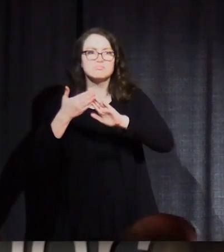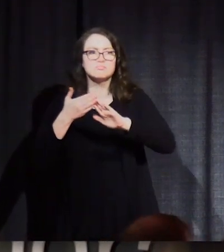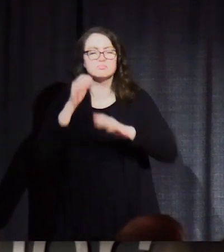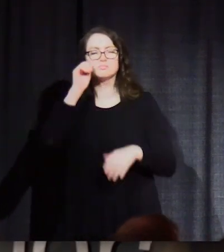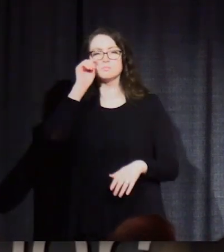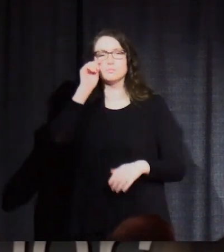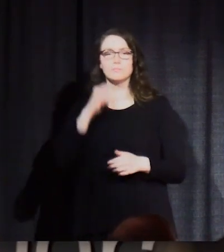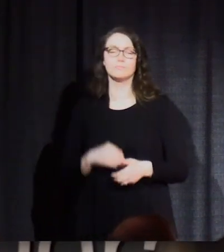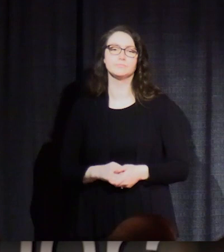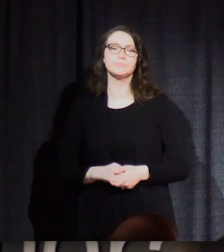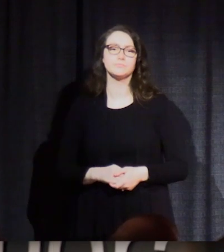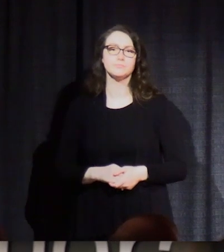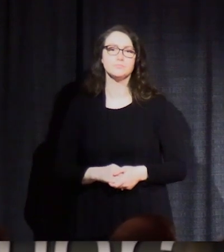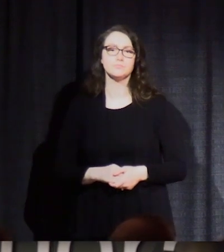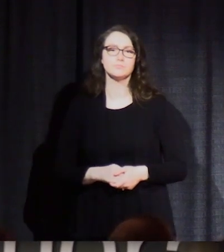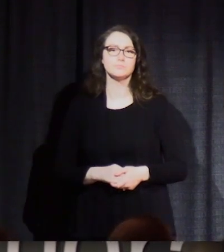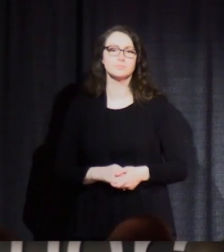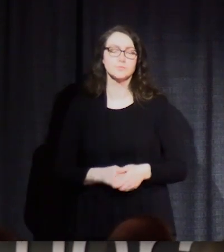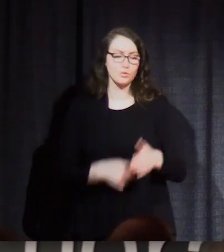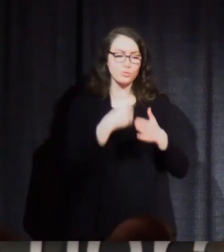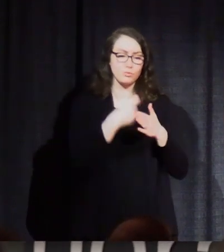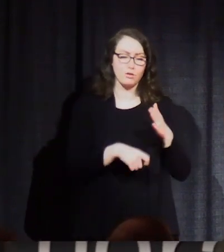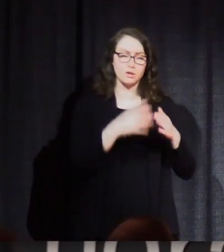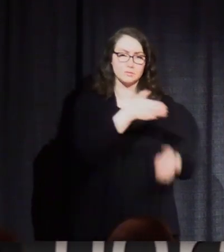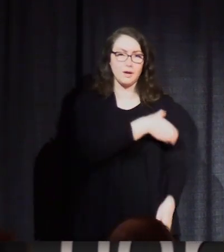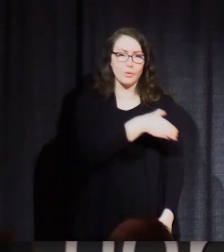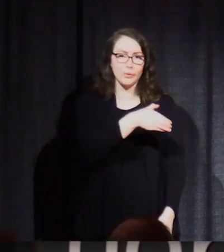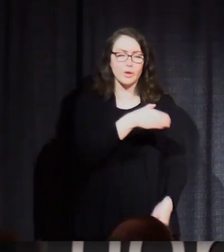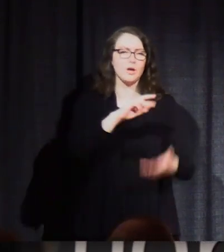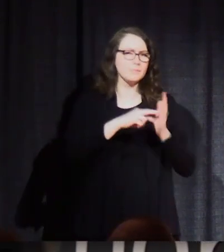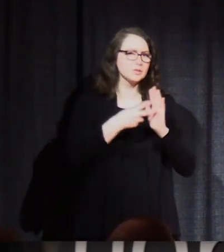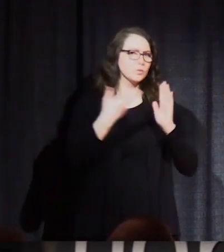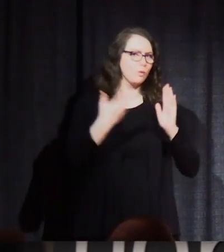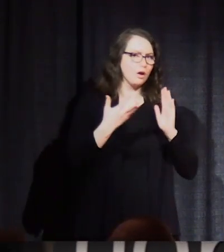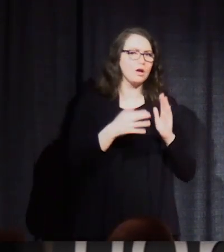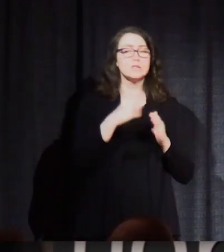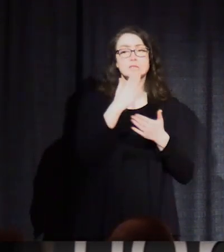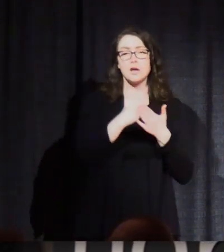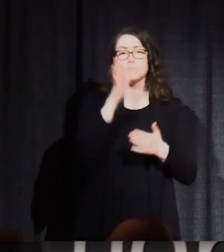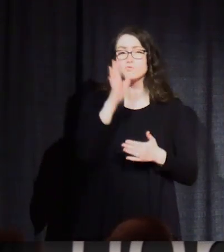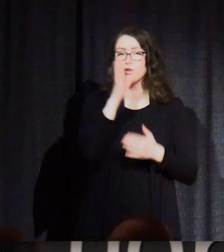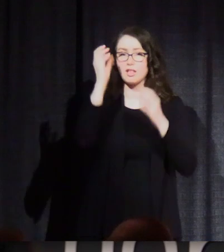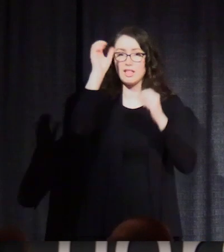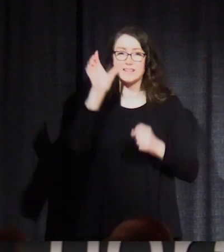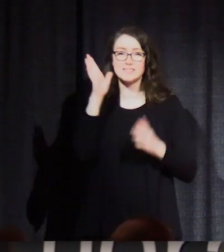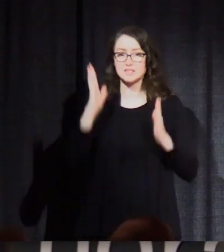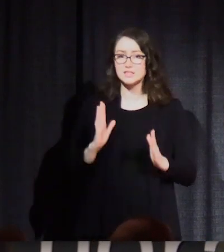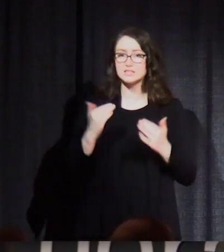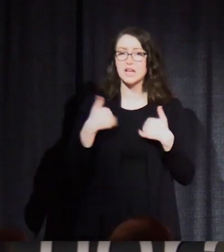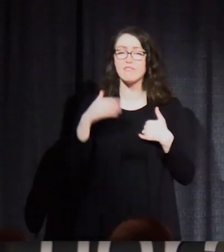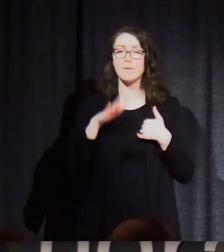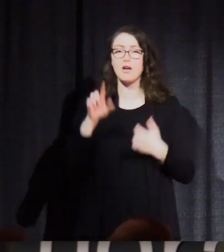As the greatest contributor to the cost of power, expensive fuel means that some rural Alaskans spend up to half their